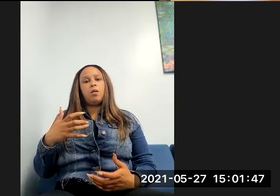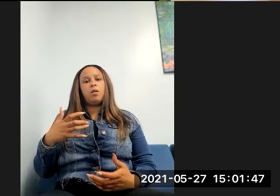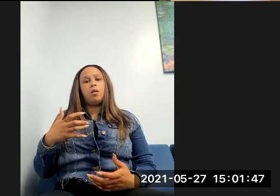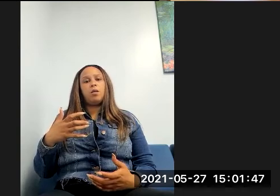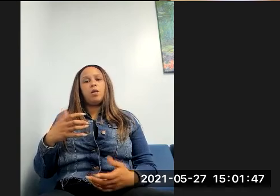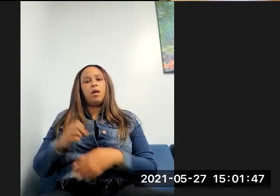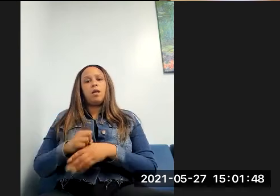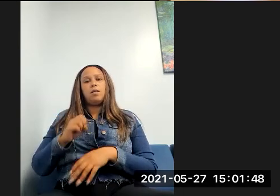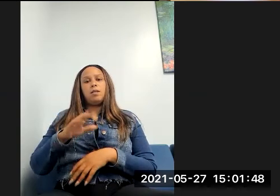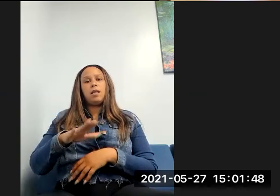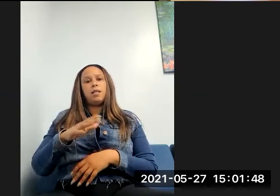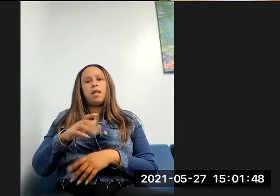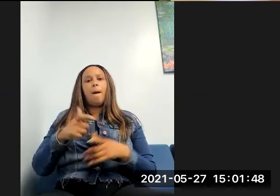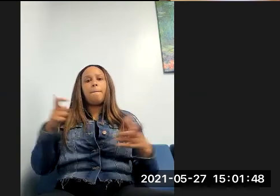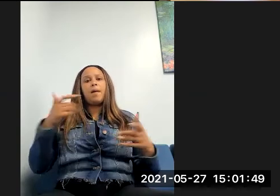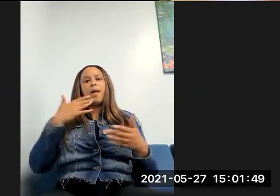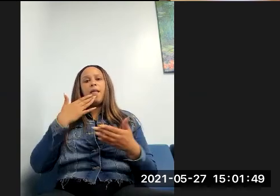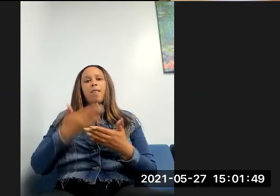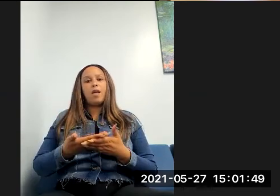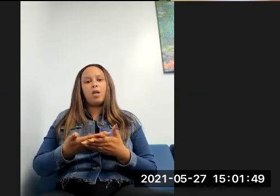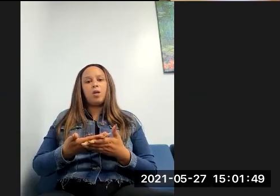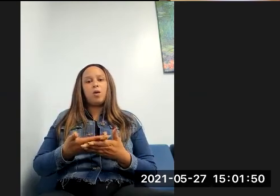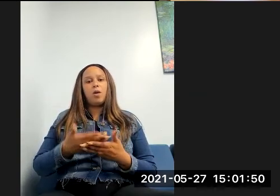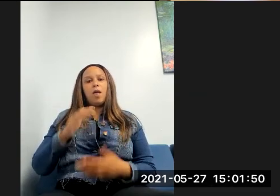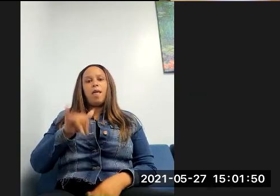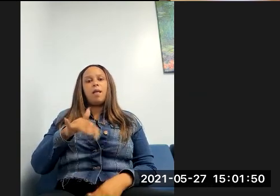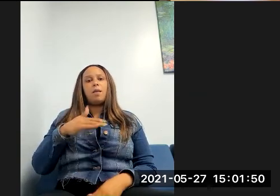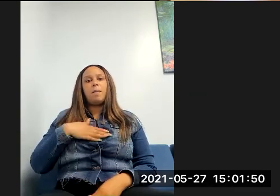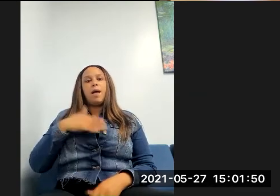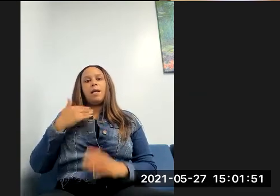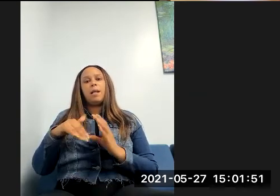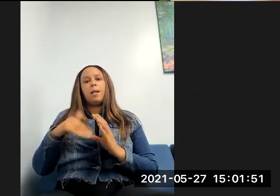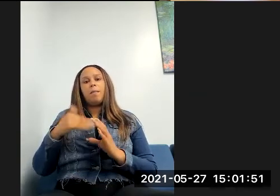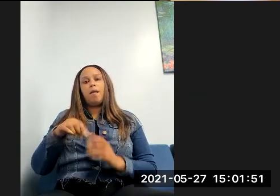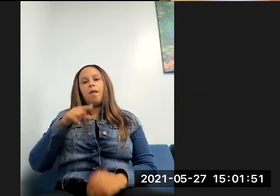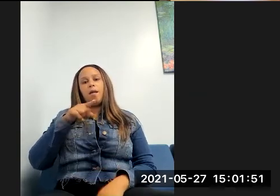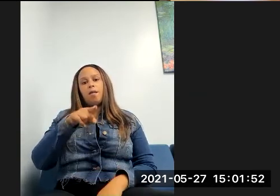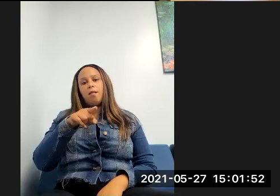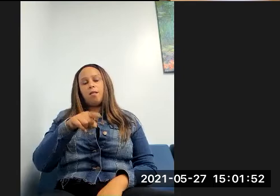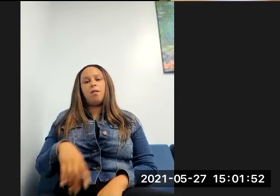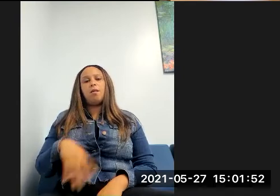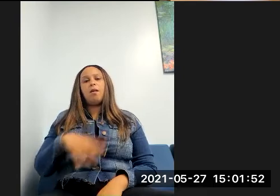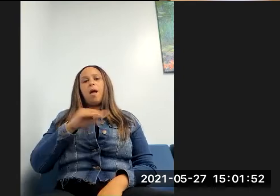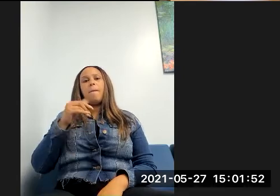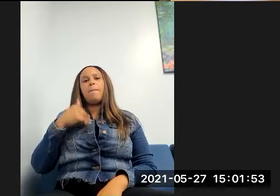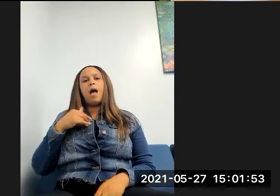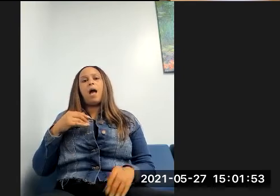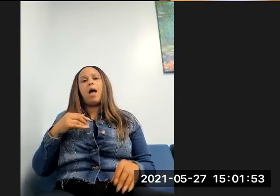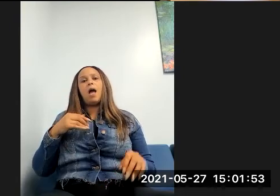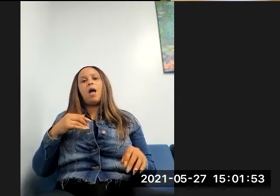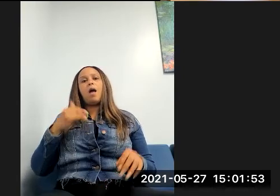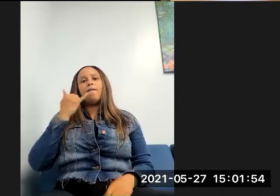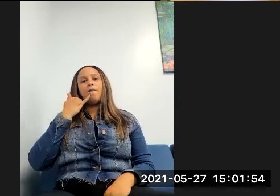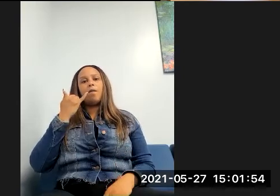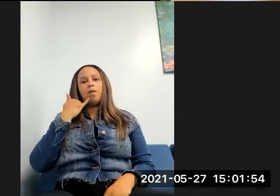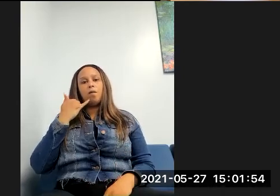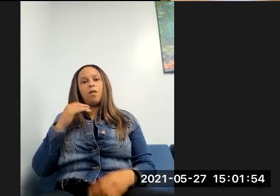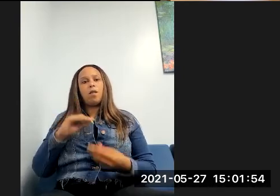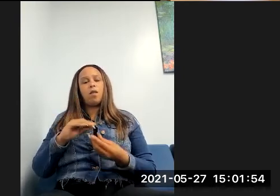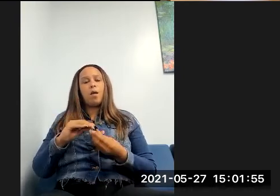big thank you. That's my email and my mobile number.